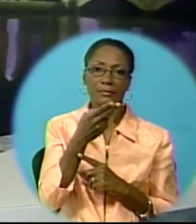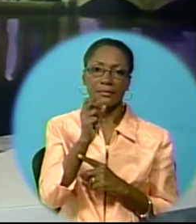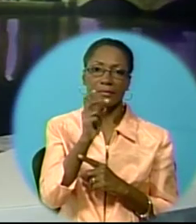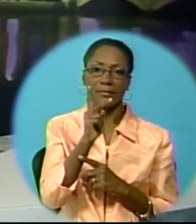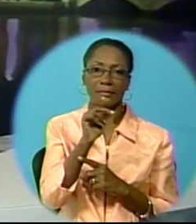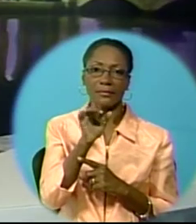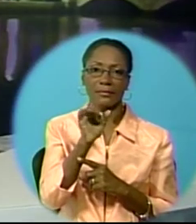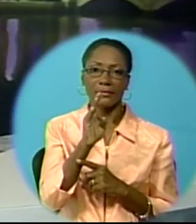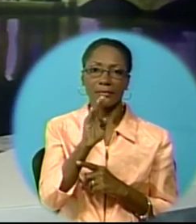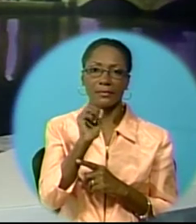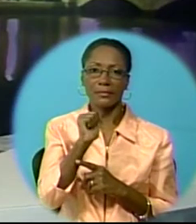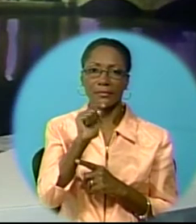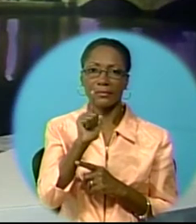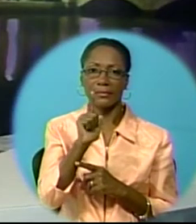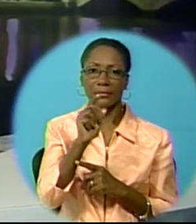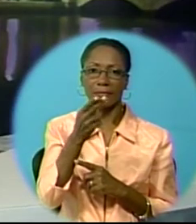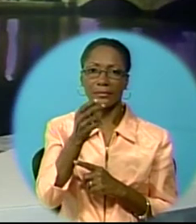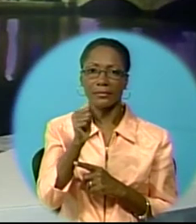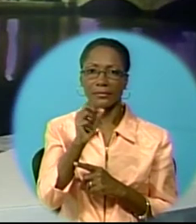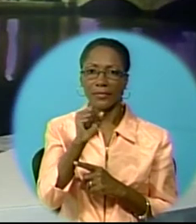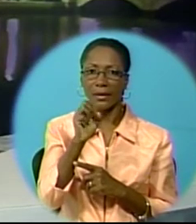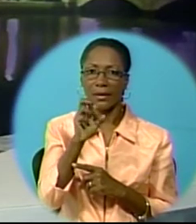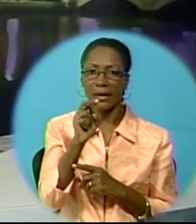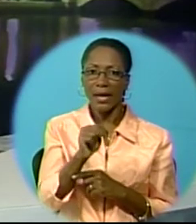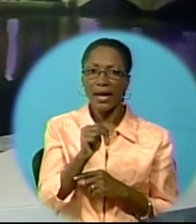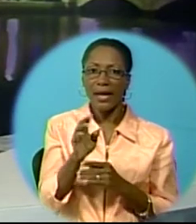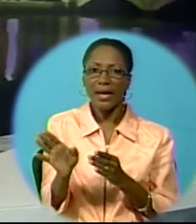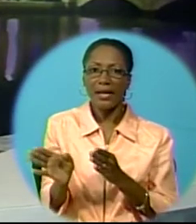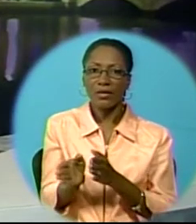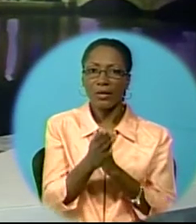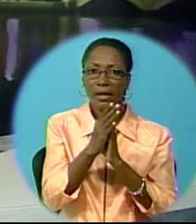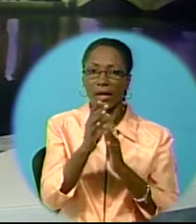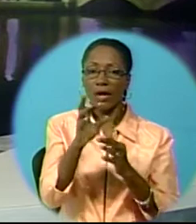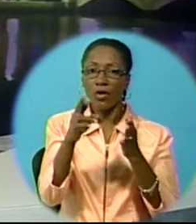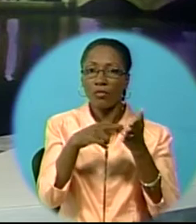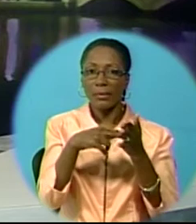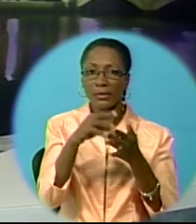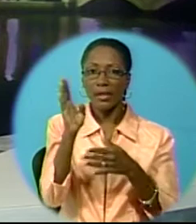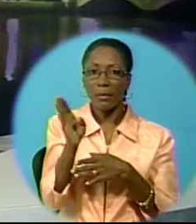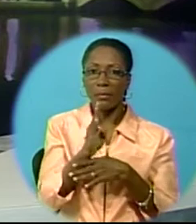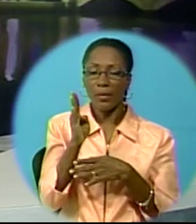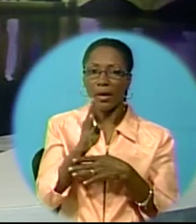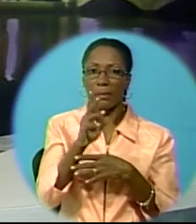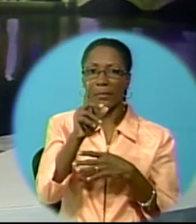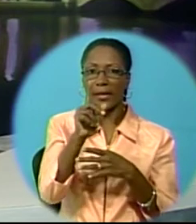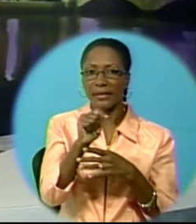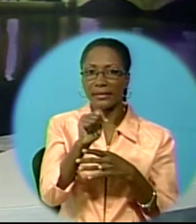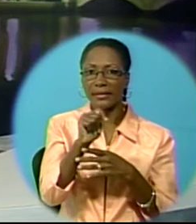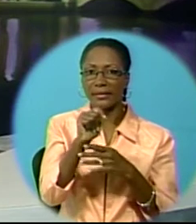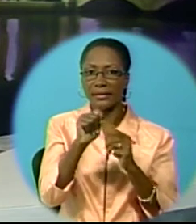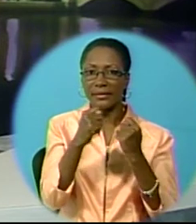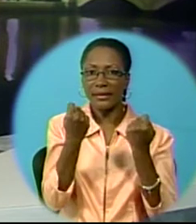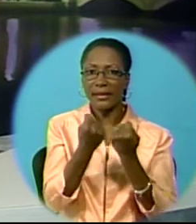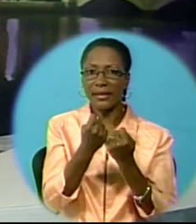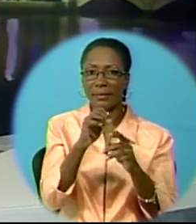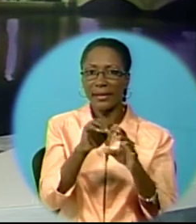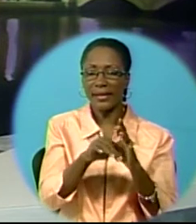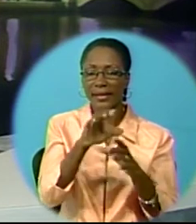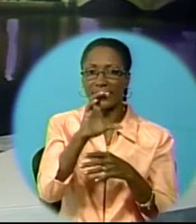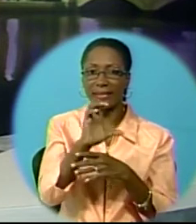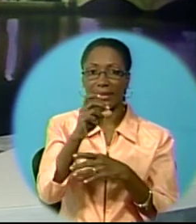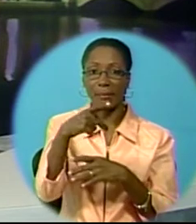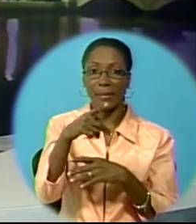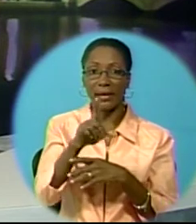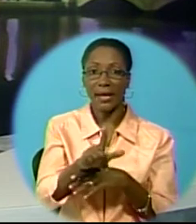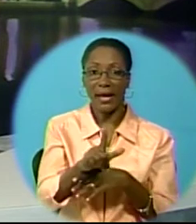Thanks, Marsha. Back to cricket. Shaqib Al-Hassan, who represented the Barbados Tridents in the CPL, ran through the Brisbane Heat's batting lineup to